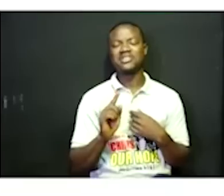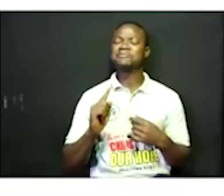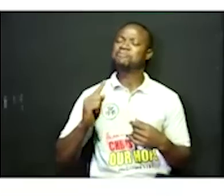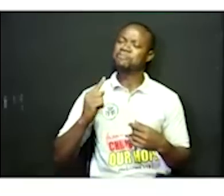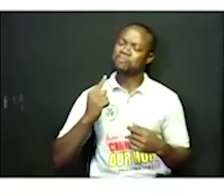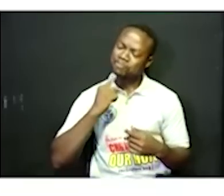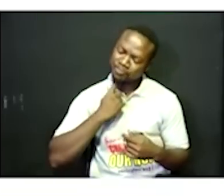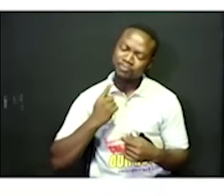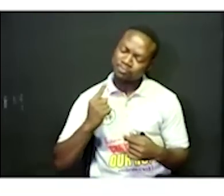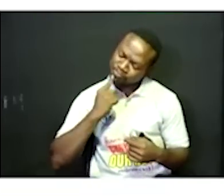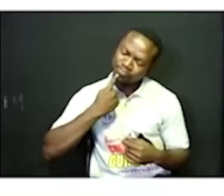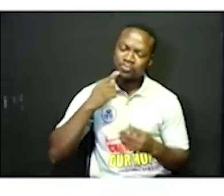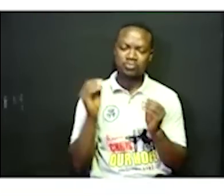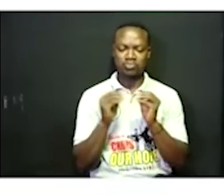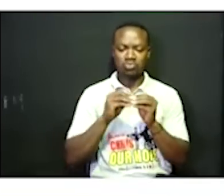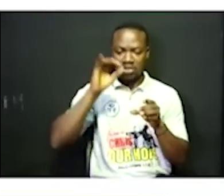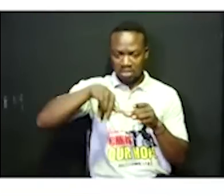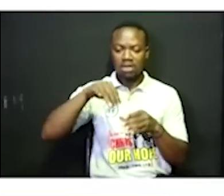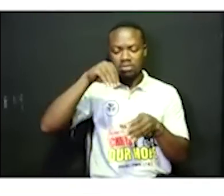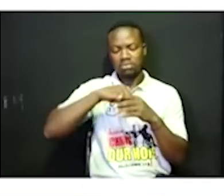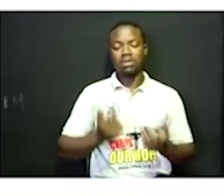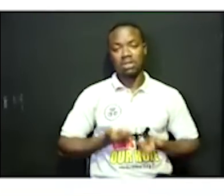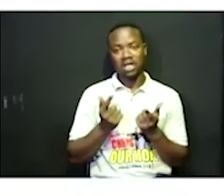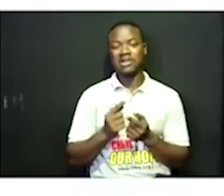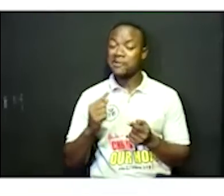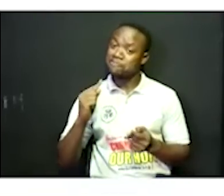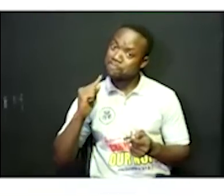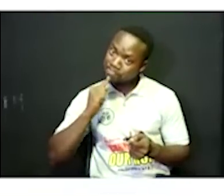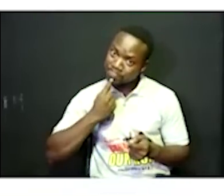Disappointment is a fact of life.